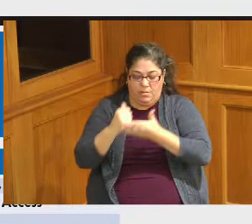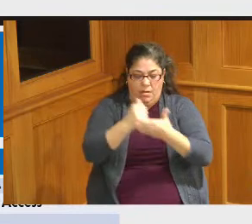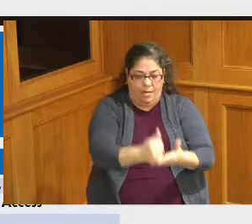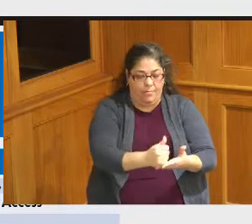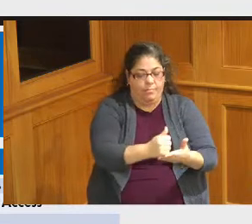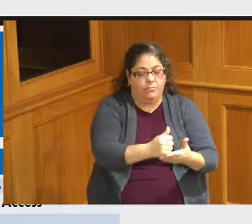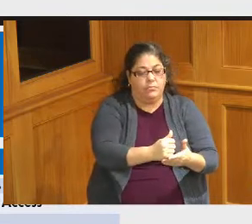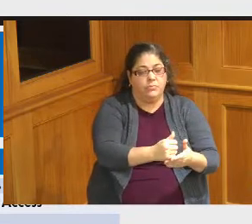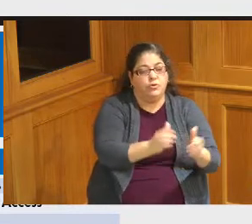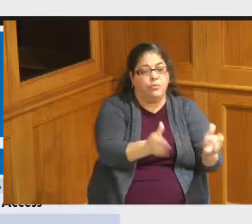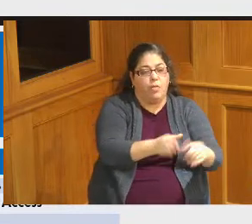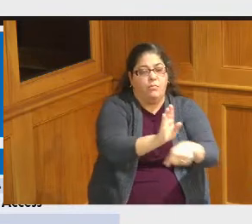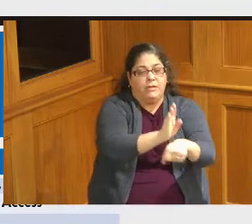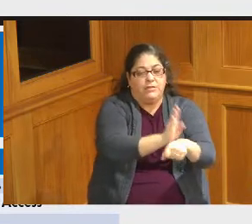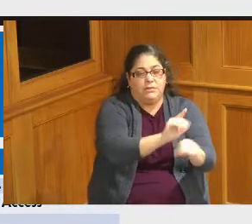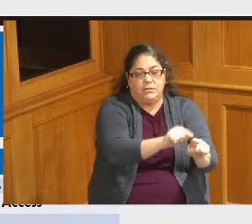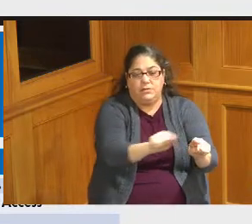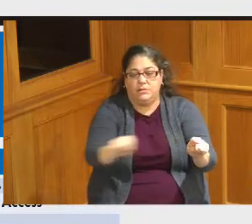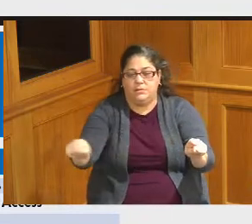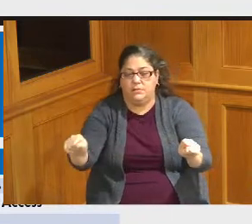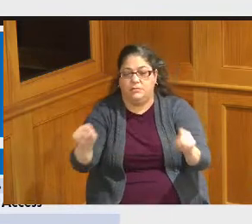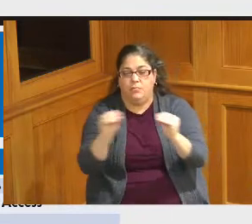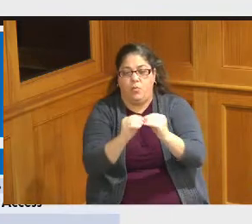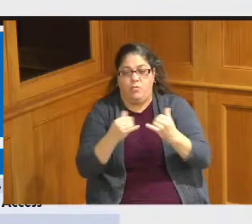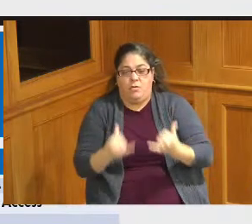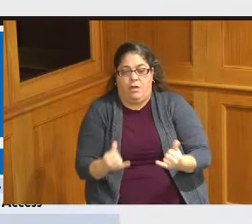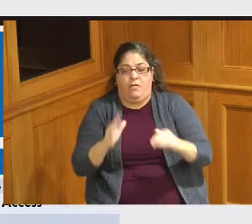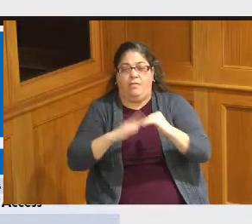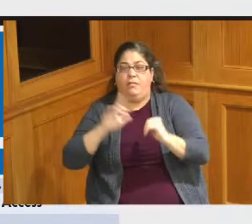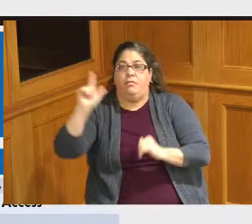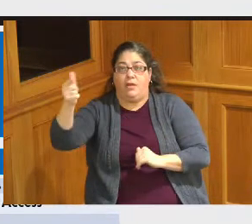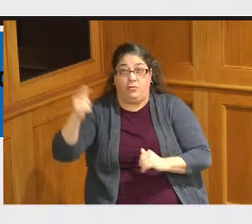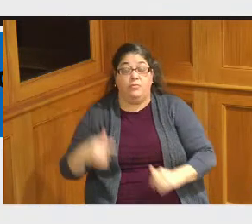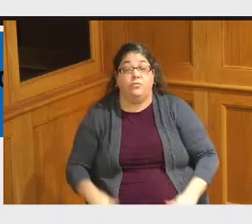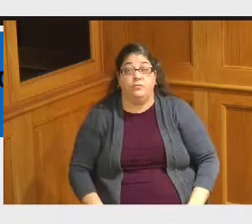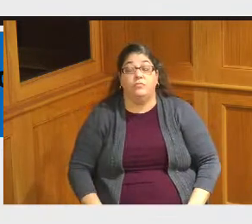small businesses sooner versus later.